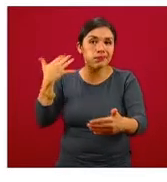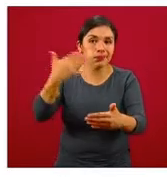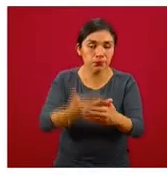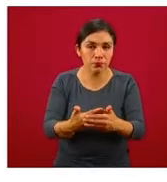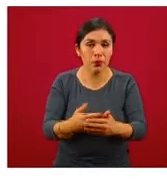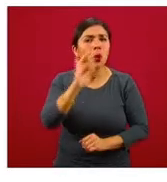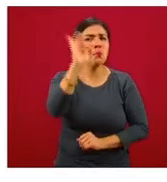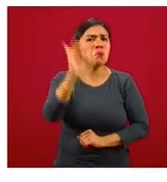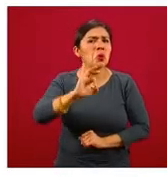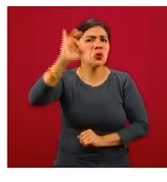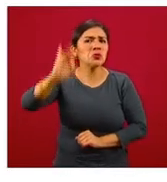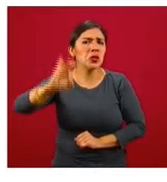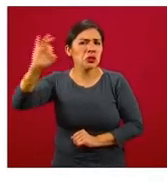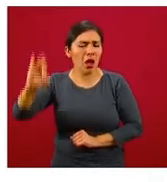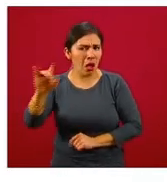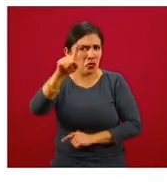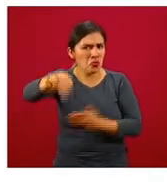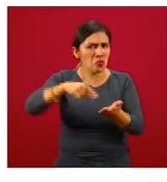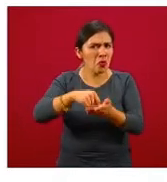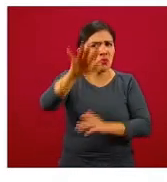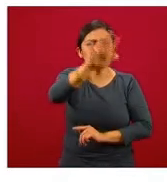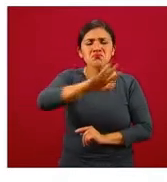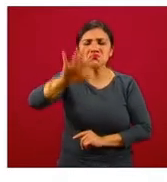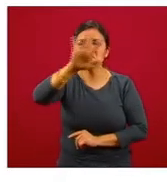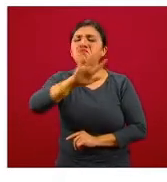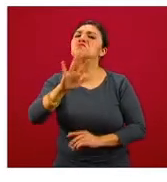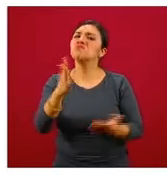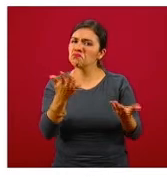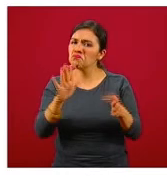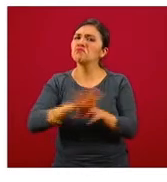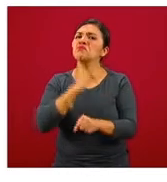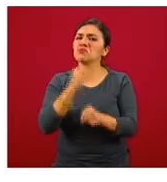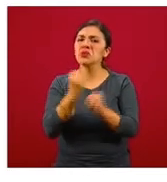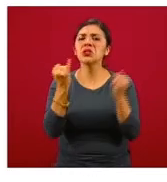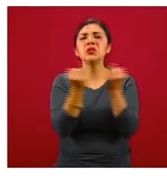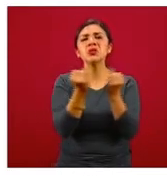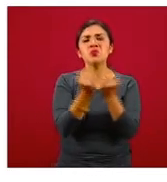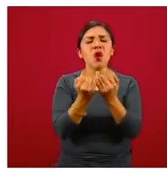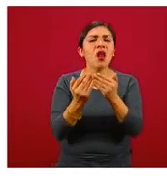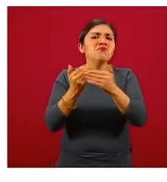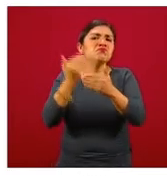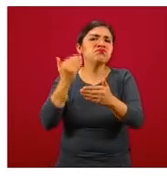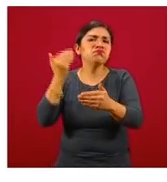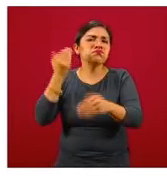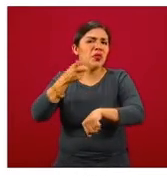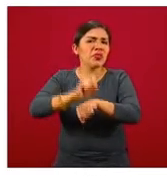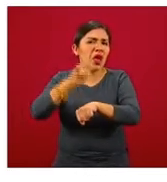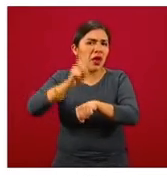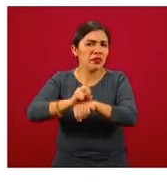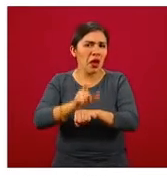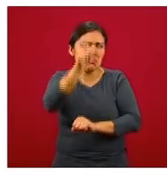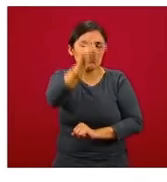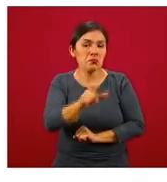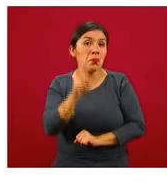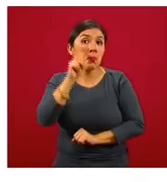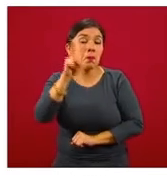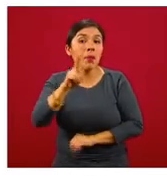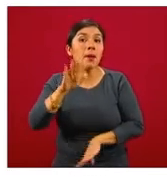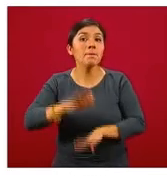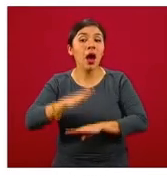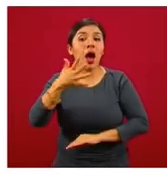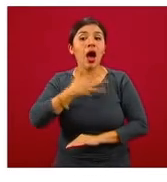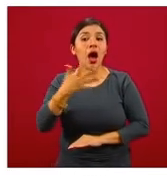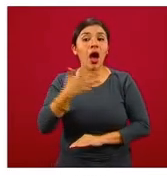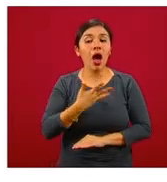that has been confirmed over the last 2 weeks. This is very similar to the last couple of days, but what